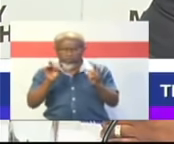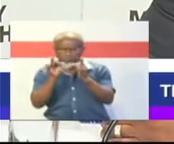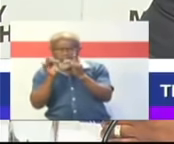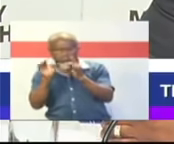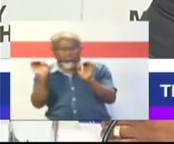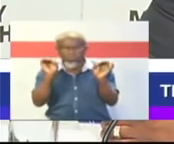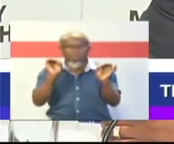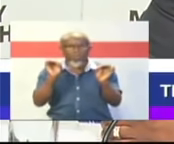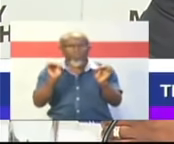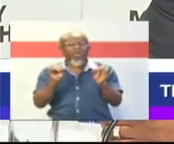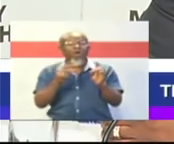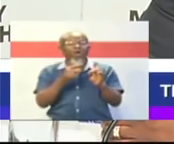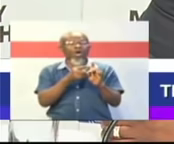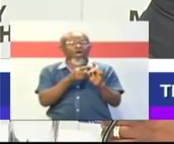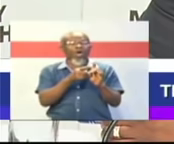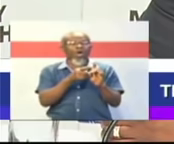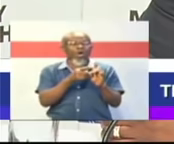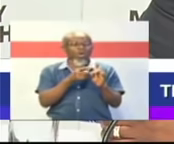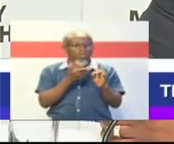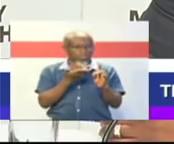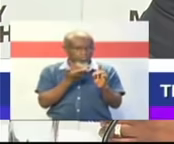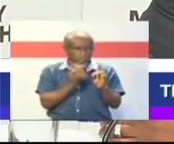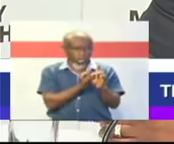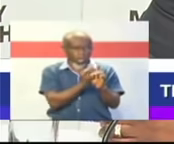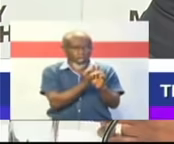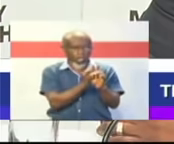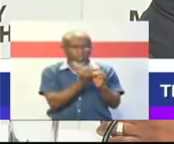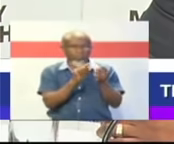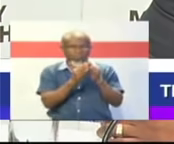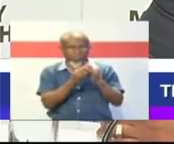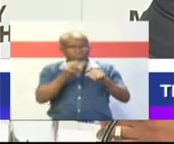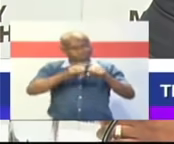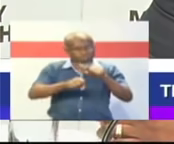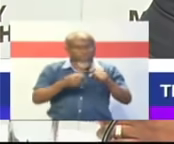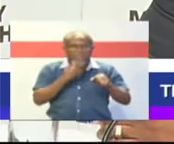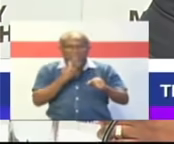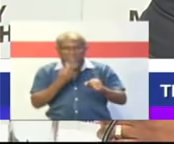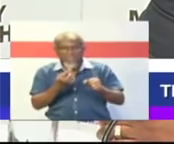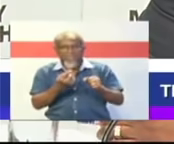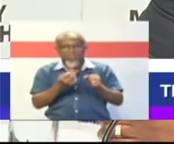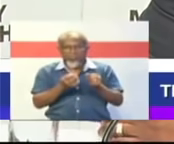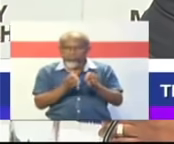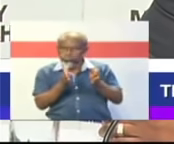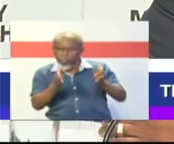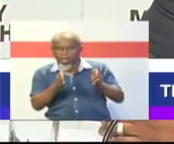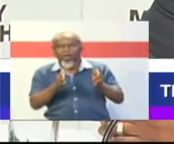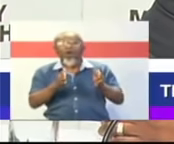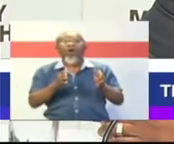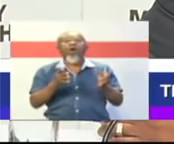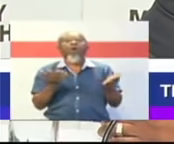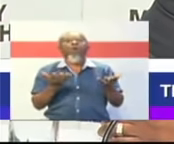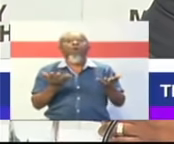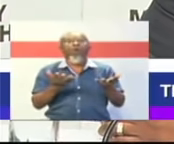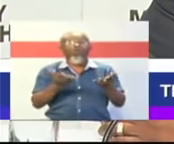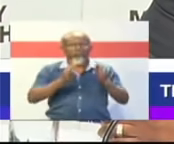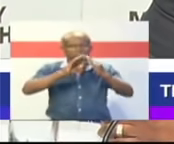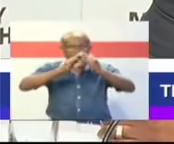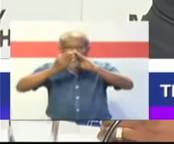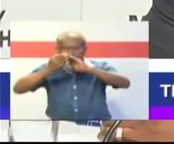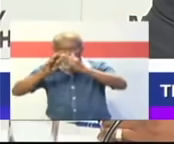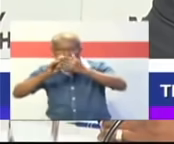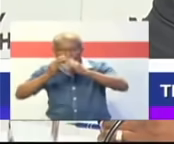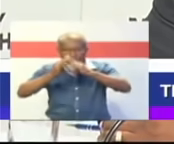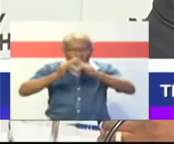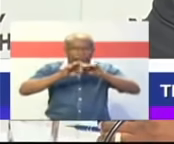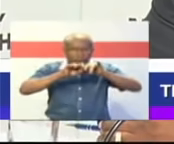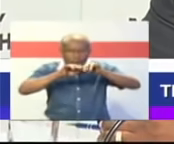link directly to somebody who traveled. So therefore, we have already labeled the pattern as being community